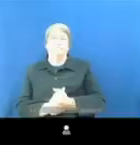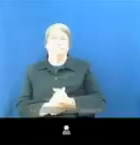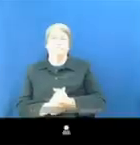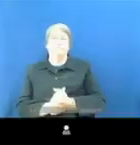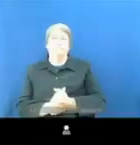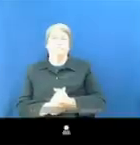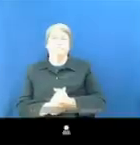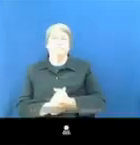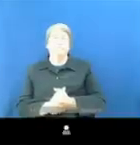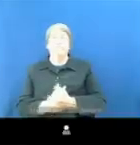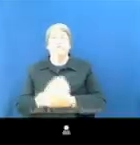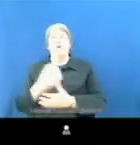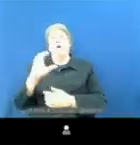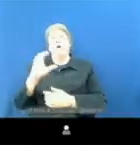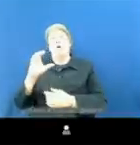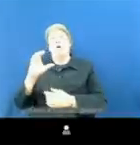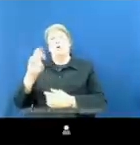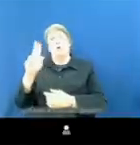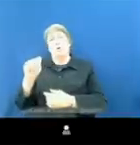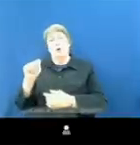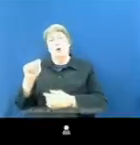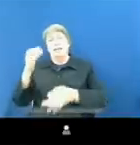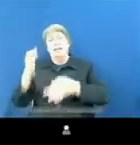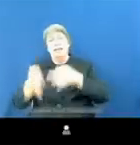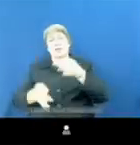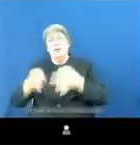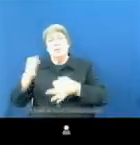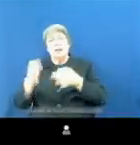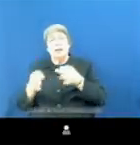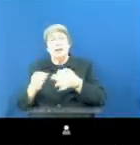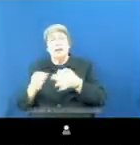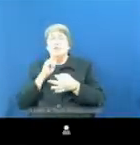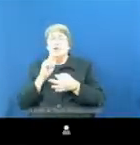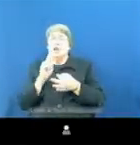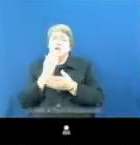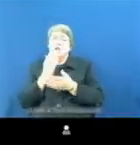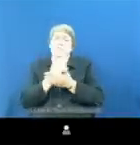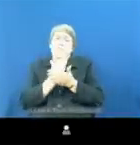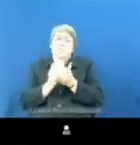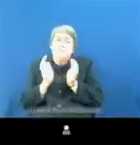Court interpreting is a very small subset of legal interpreting.